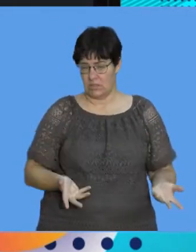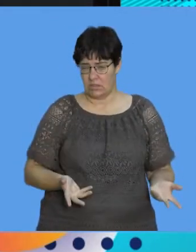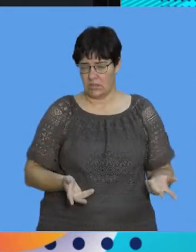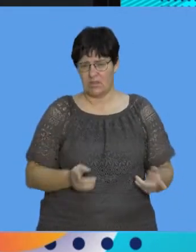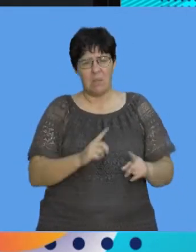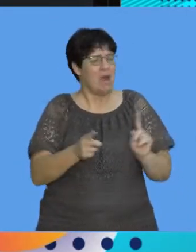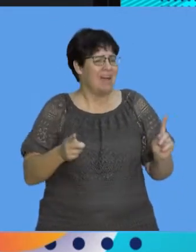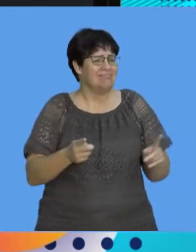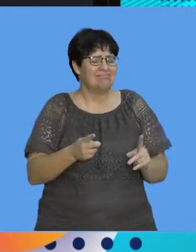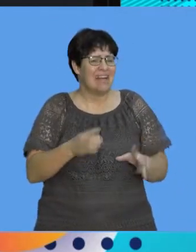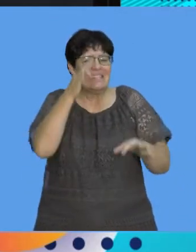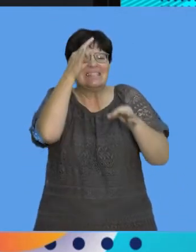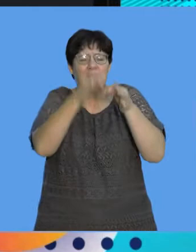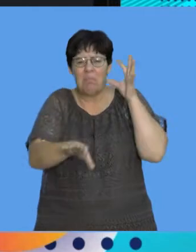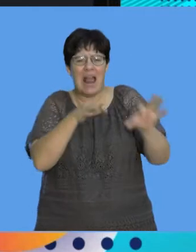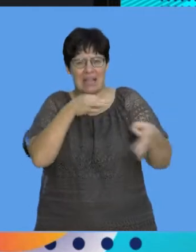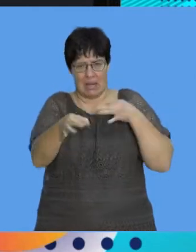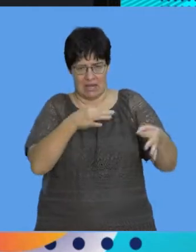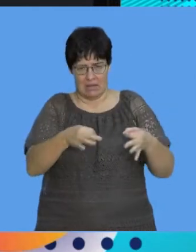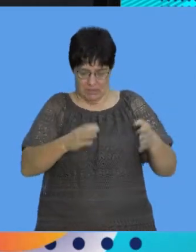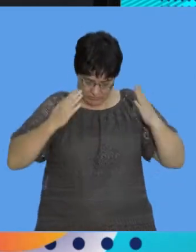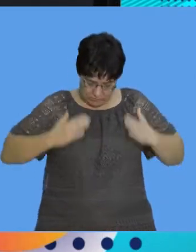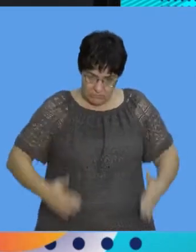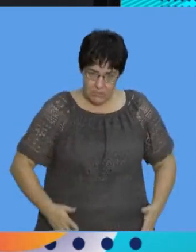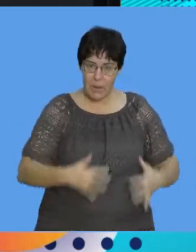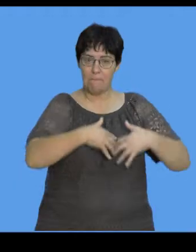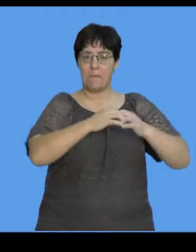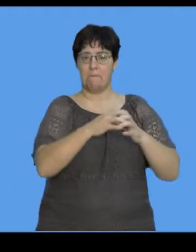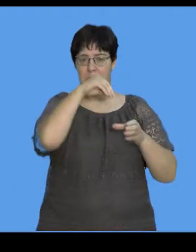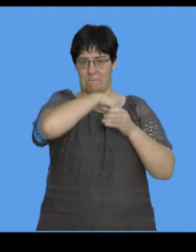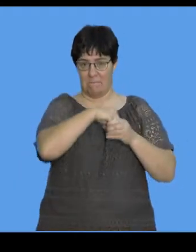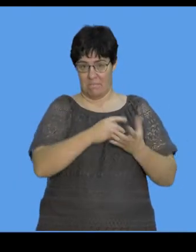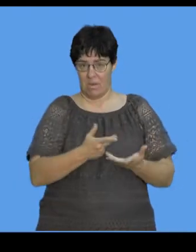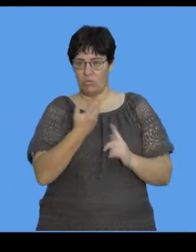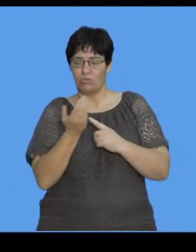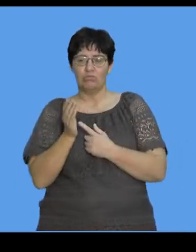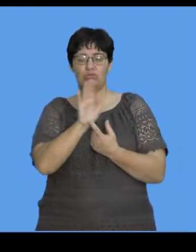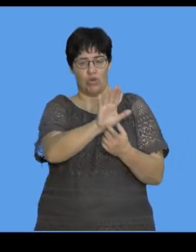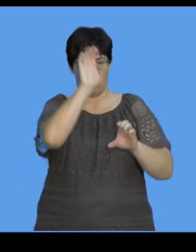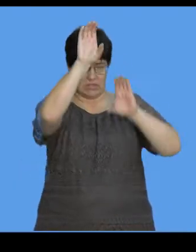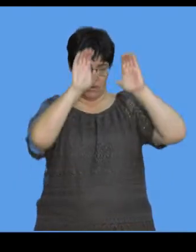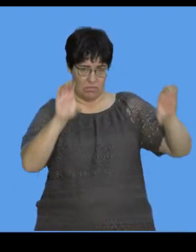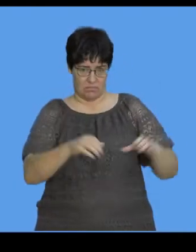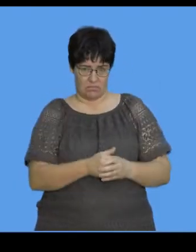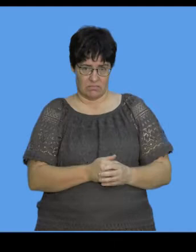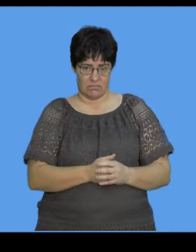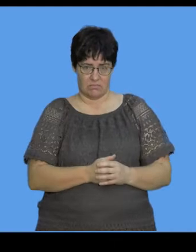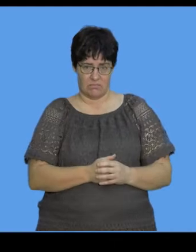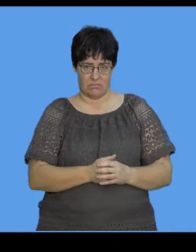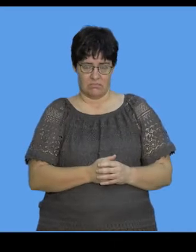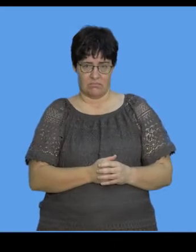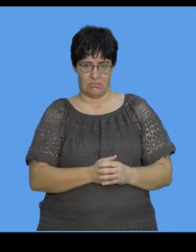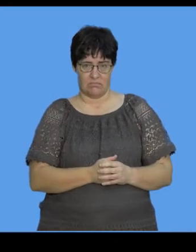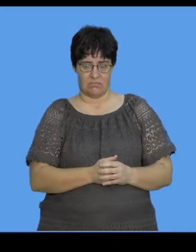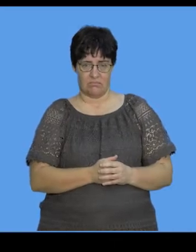very simply is you are made up of something. And I want to show you this diagram. Okay, the concept map that we're